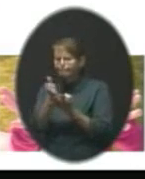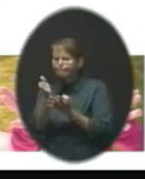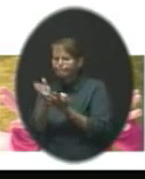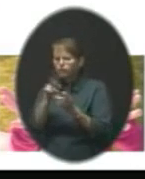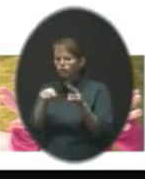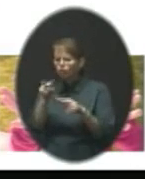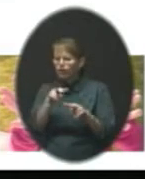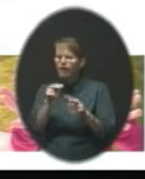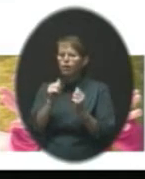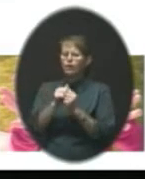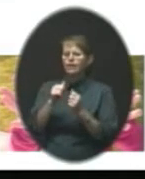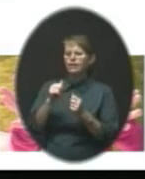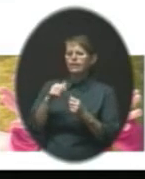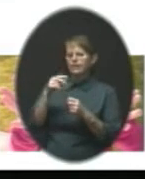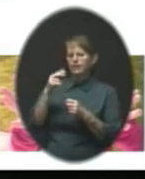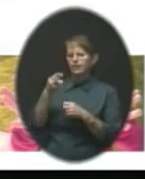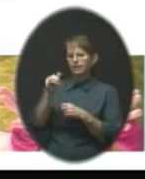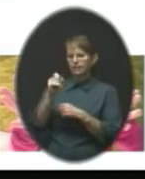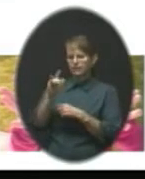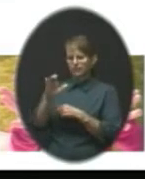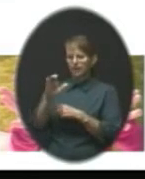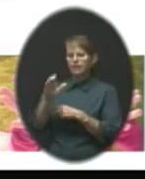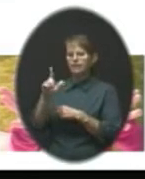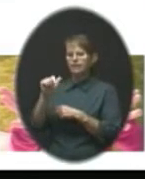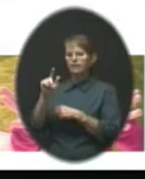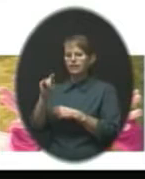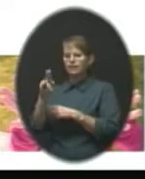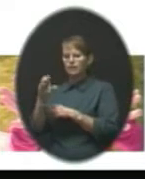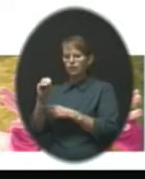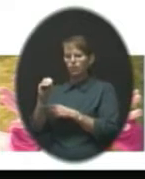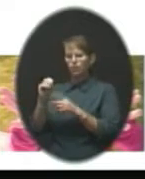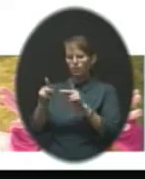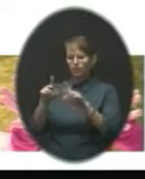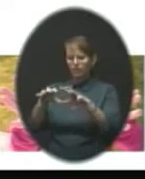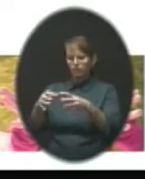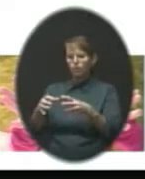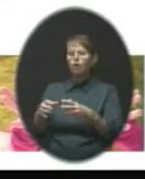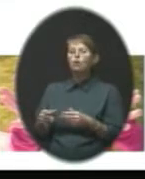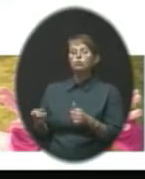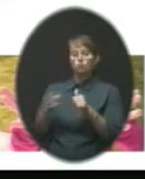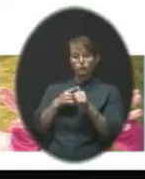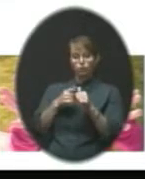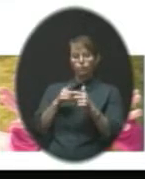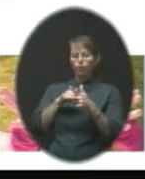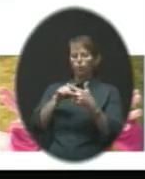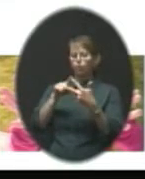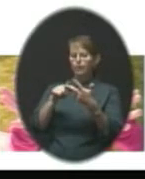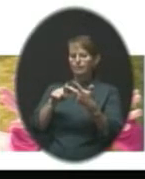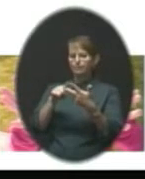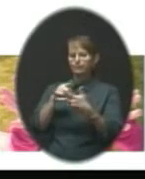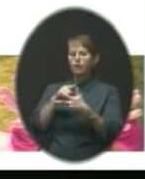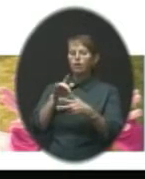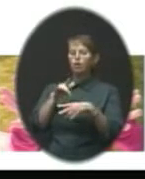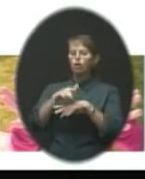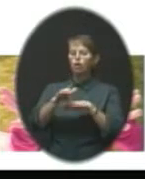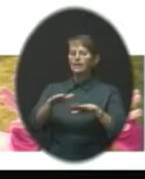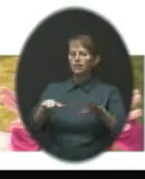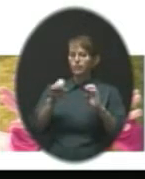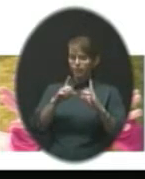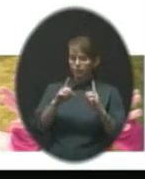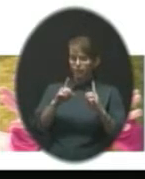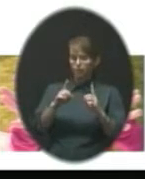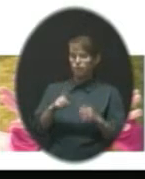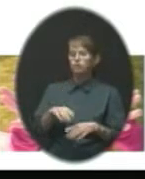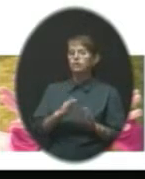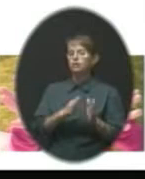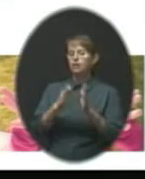Hispanic-Latino population. And so we looked at three areas to begin with. Early childhood education, we looked at K-12 education,